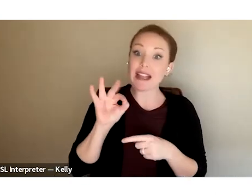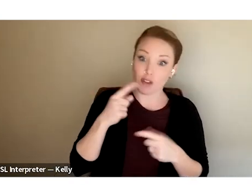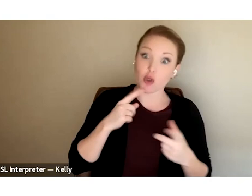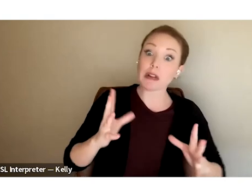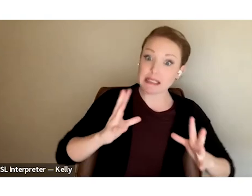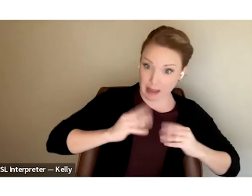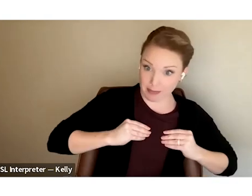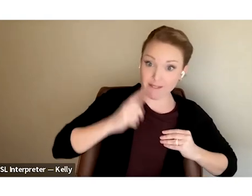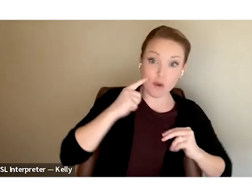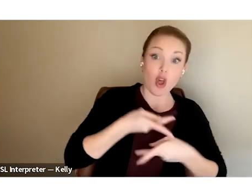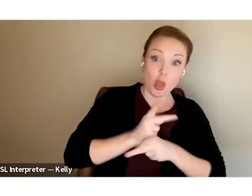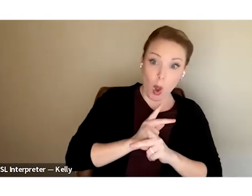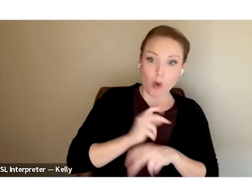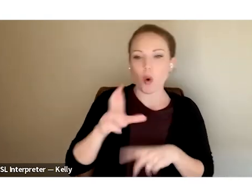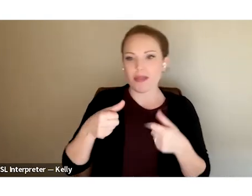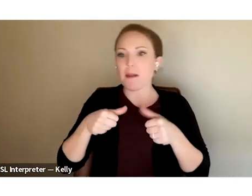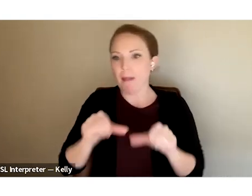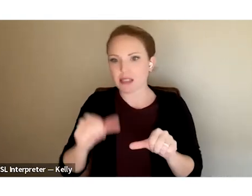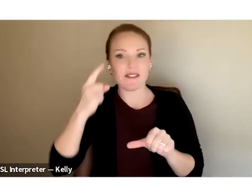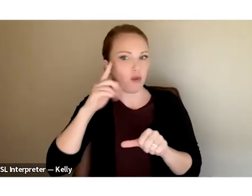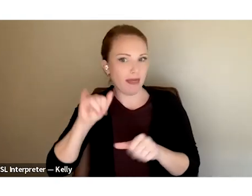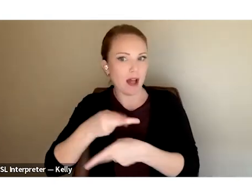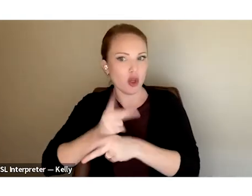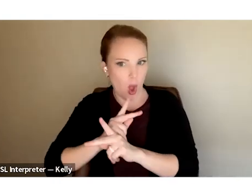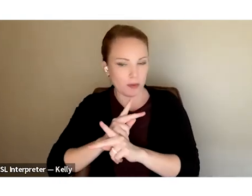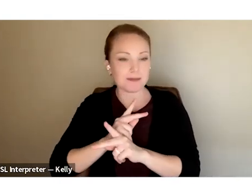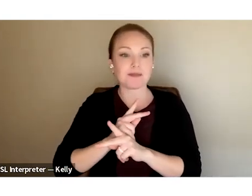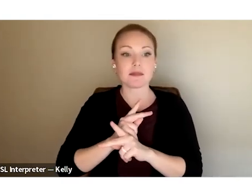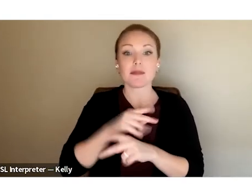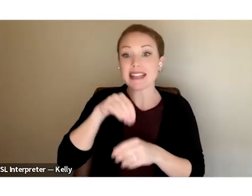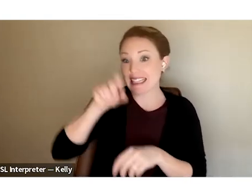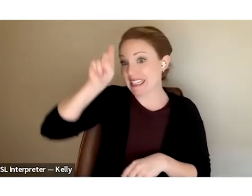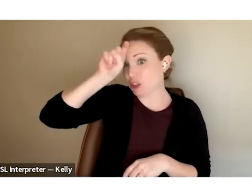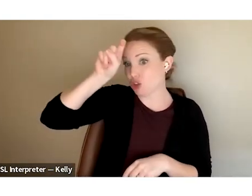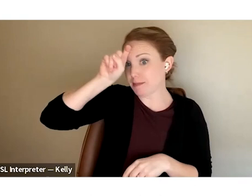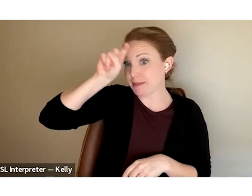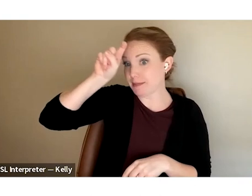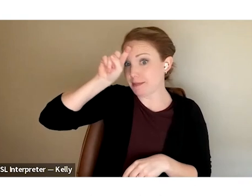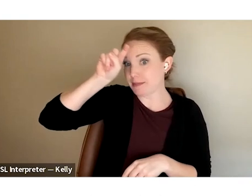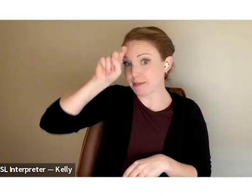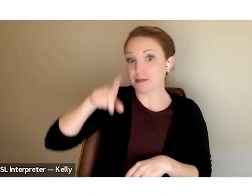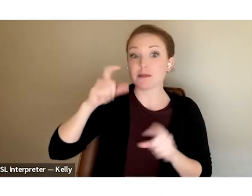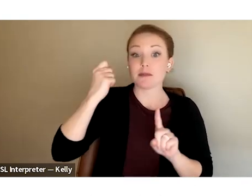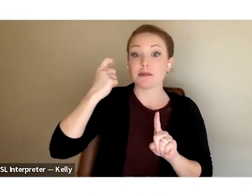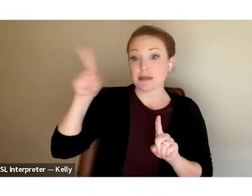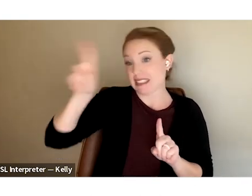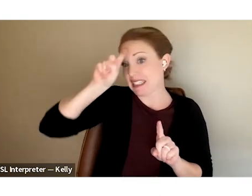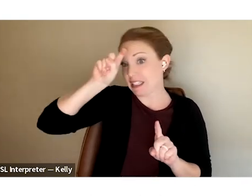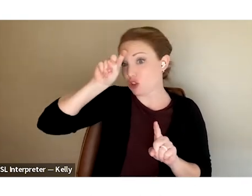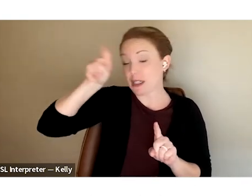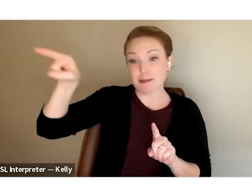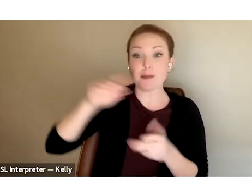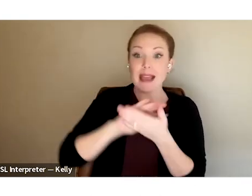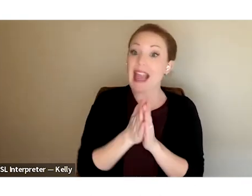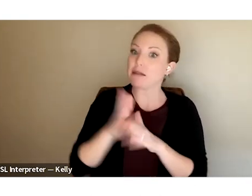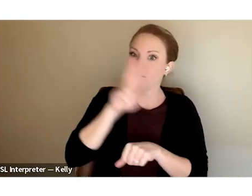for the deposit of the loan in Egypt. So Egypt, after it was